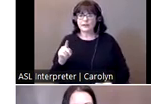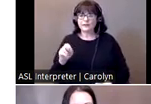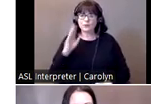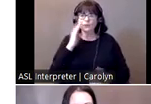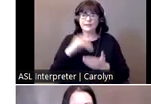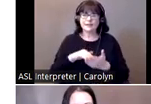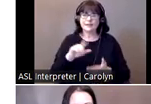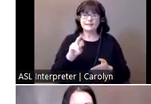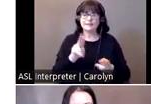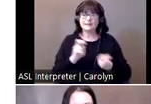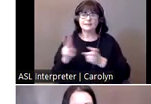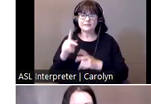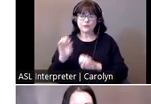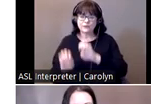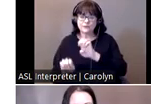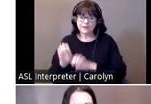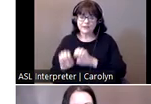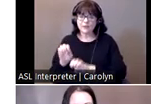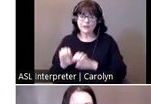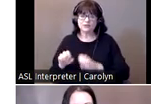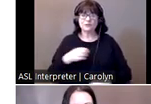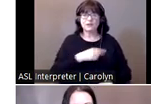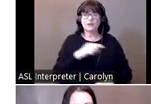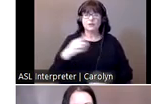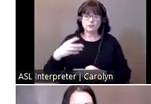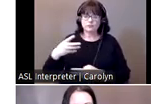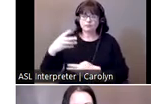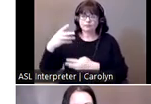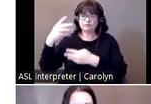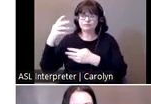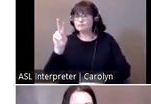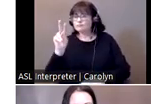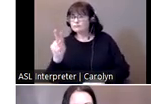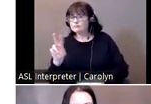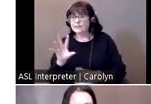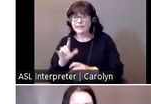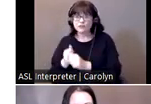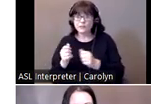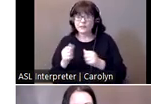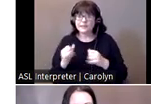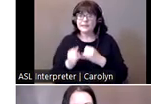going to just go back to the chat for a moment and catch up on some comments or any last minute items.